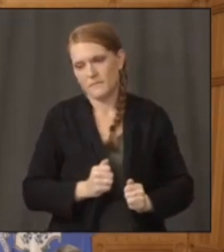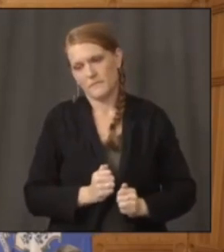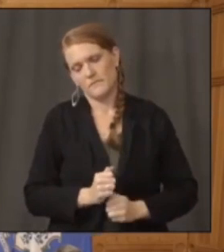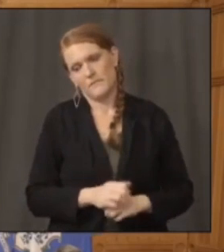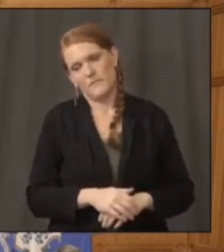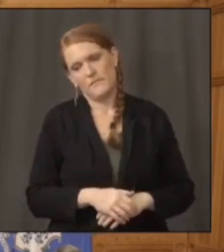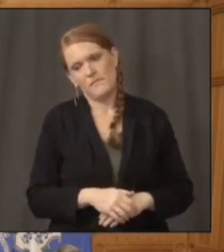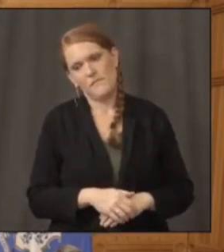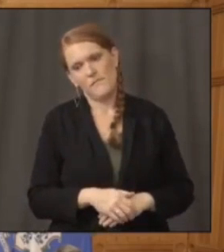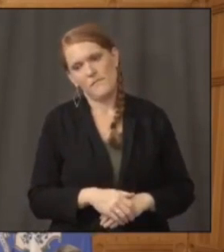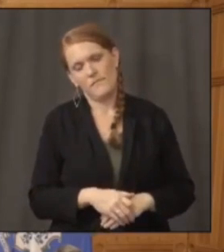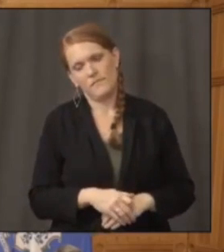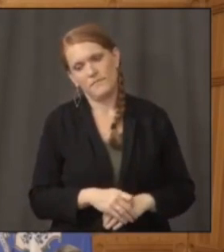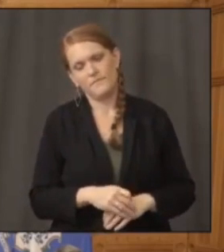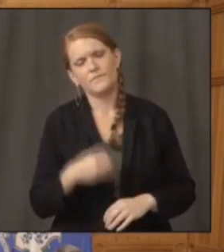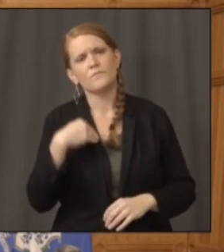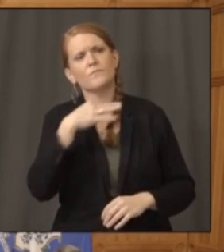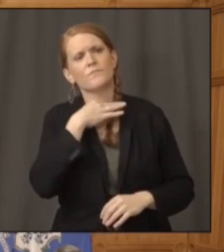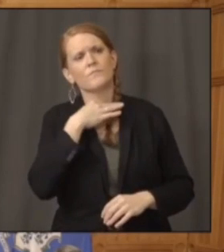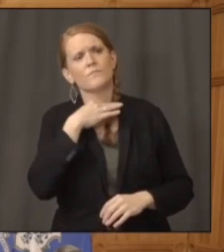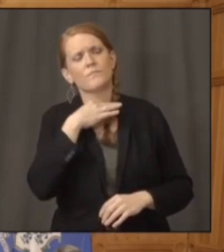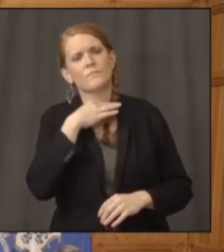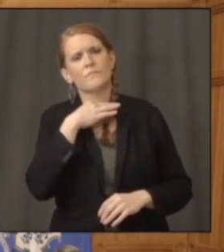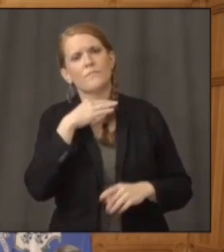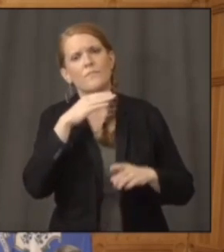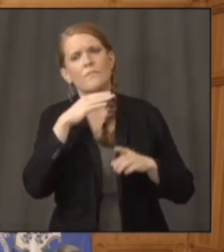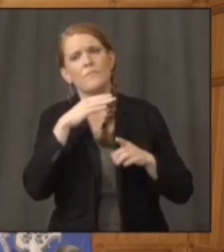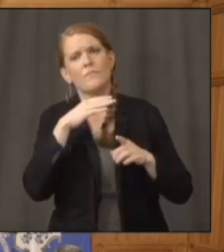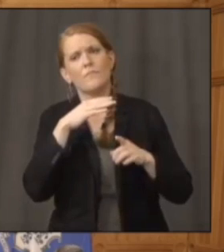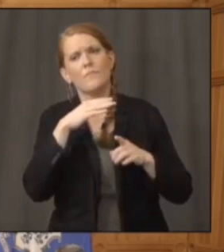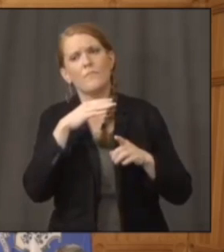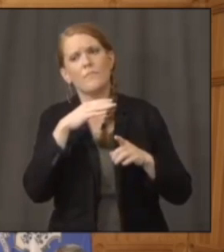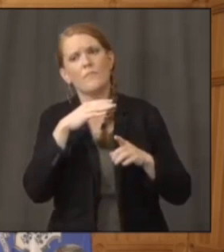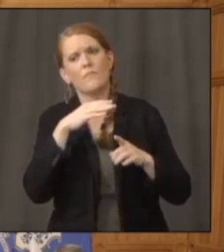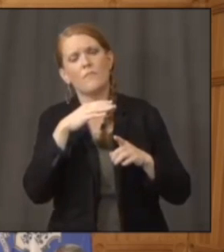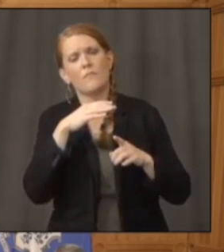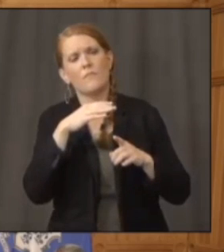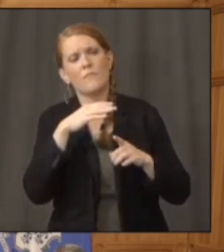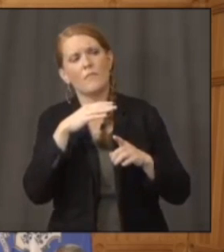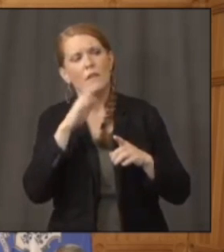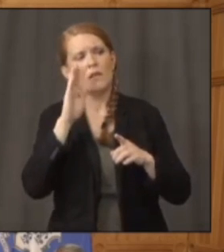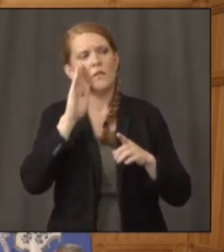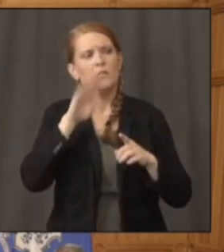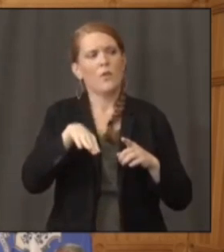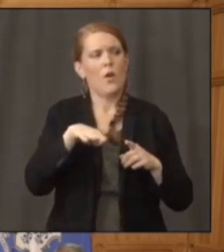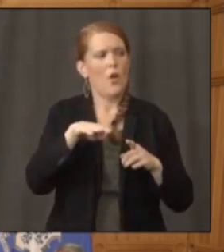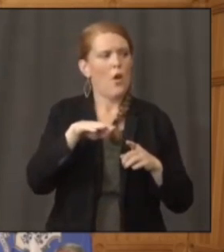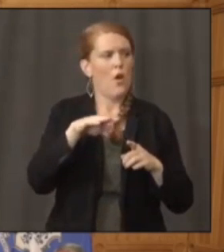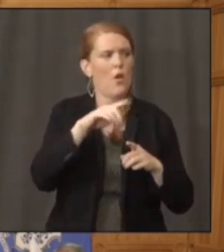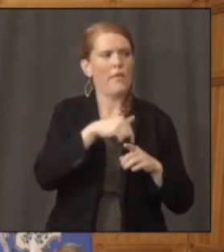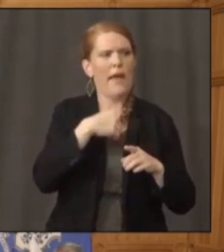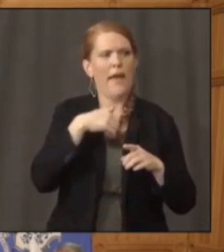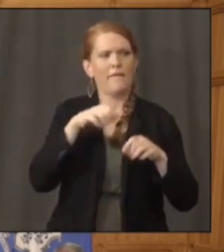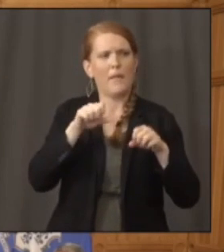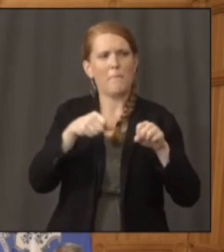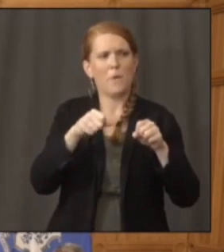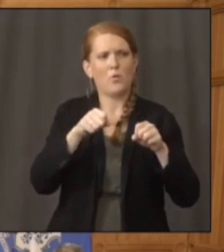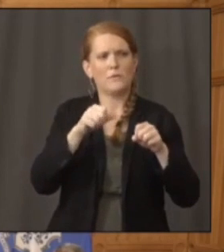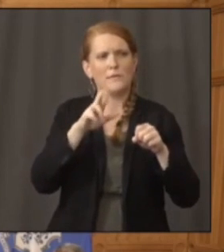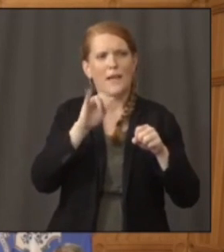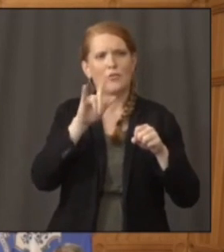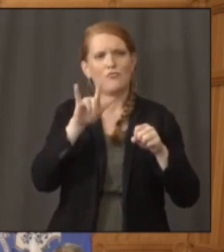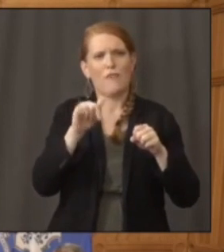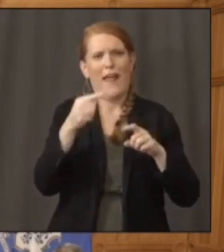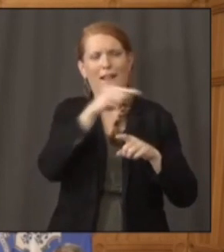Have there been any COVID-19 cases in Connecticut that have been traced to the Sturgis motorcycle rally? Not that I know of. Either